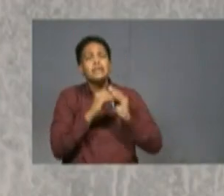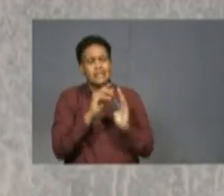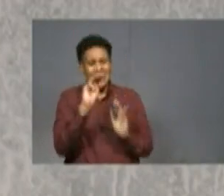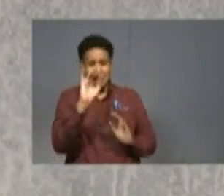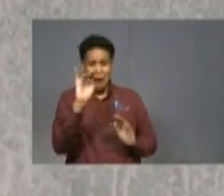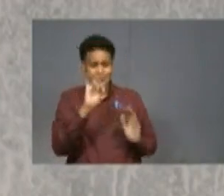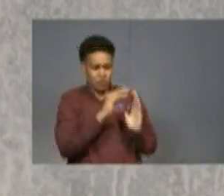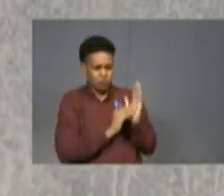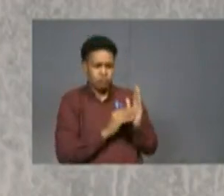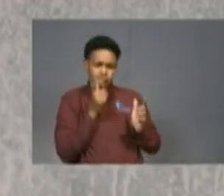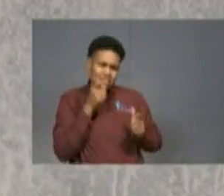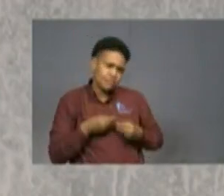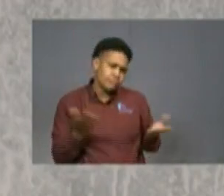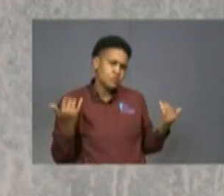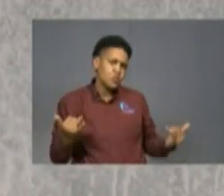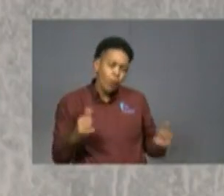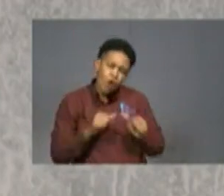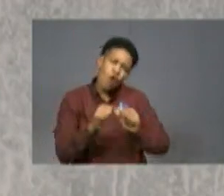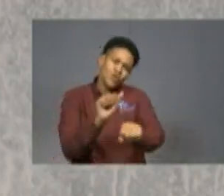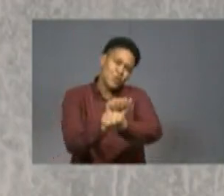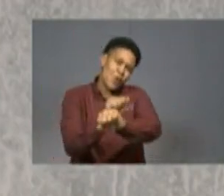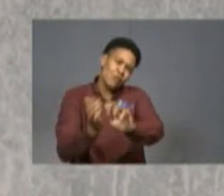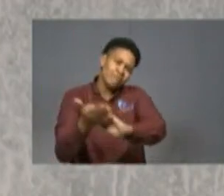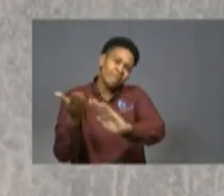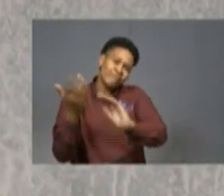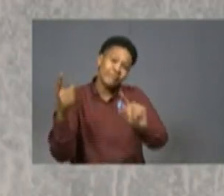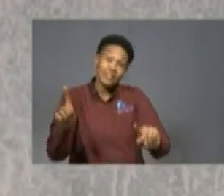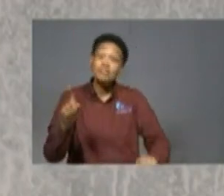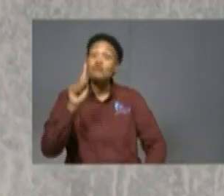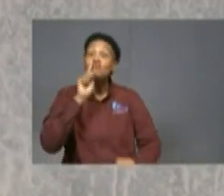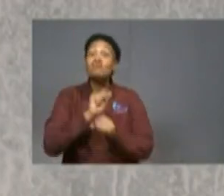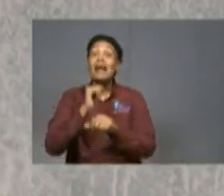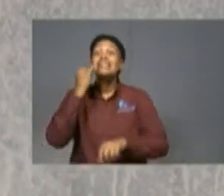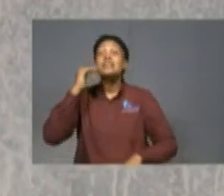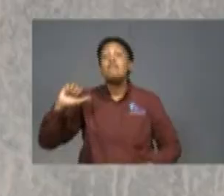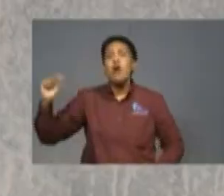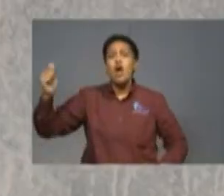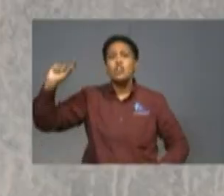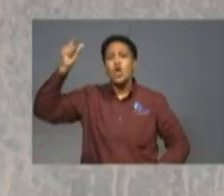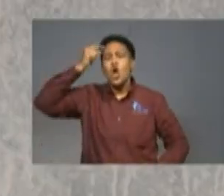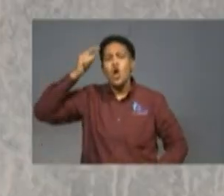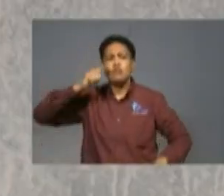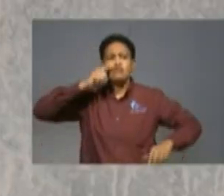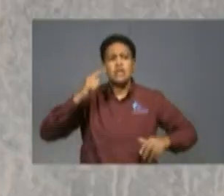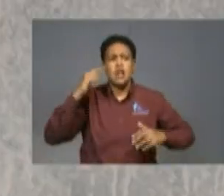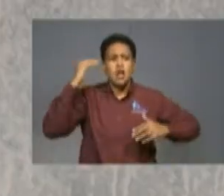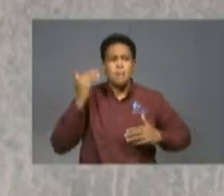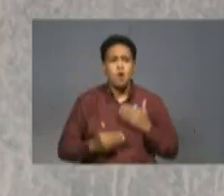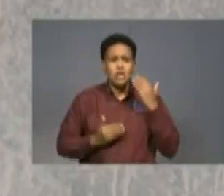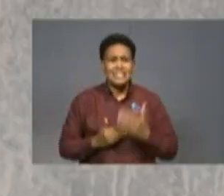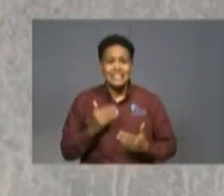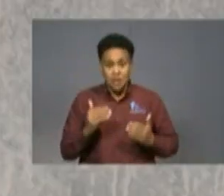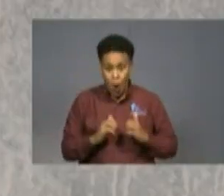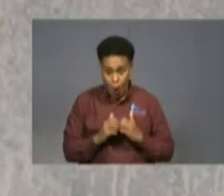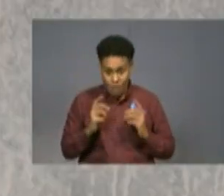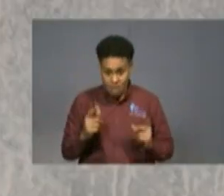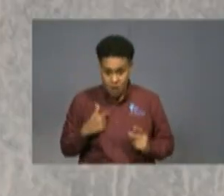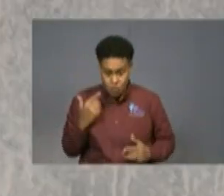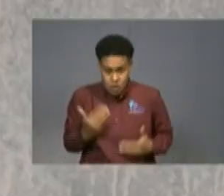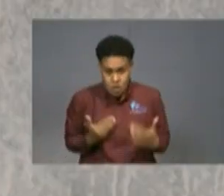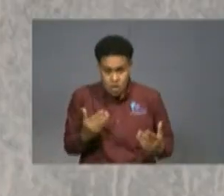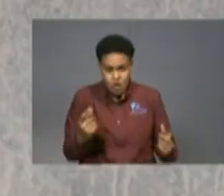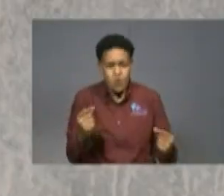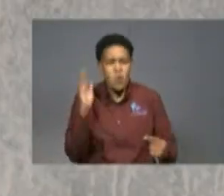to continue the work. The reality, if other governments were proceeding at this pace, then we would have